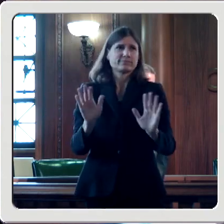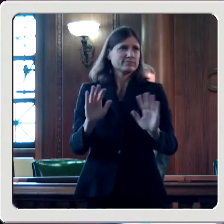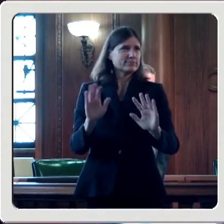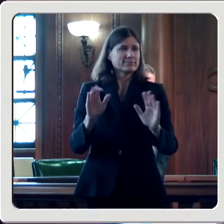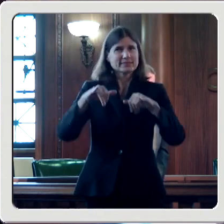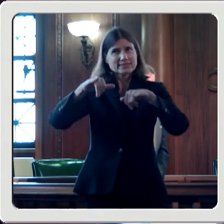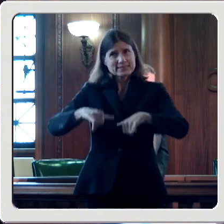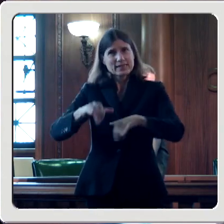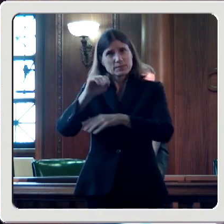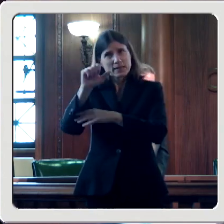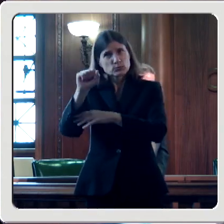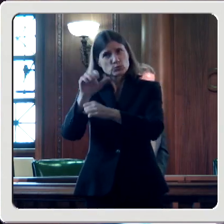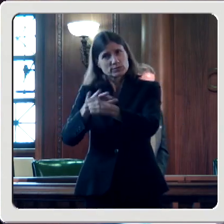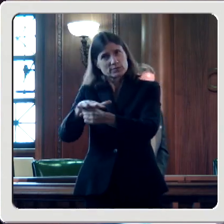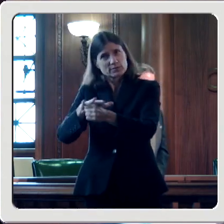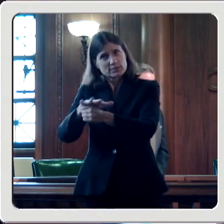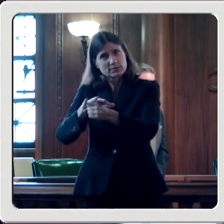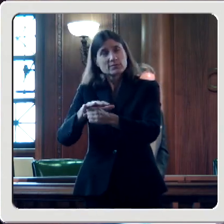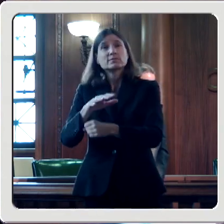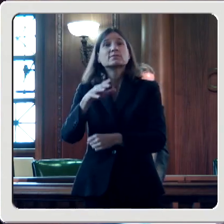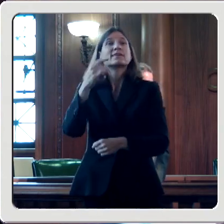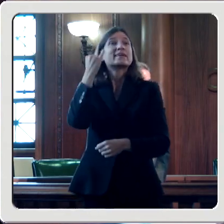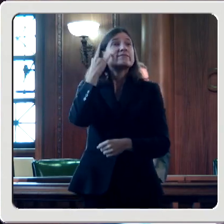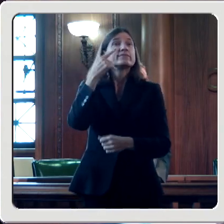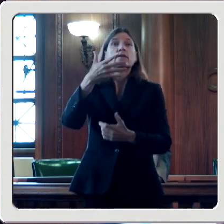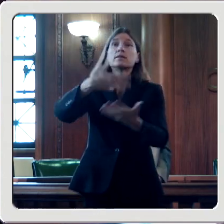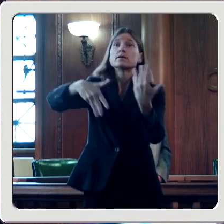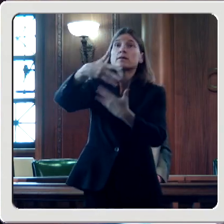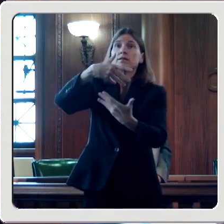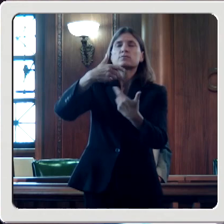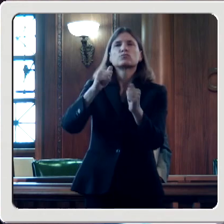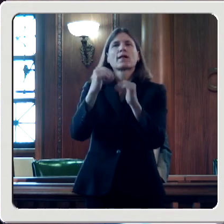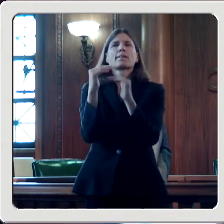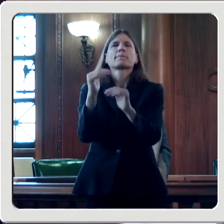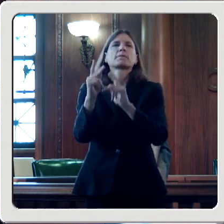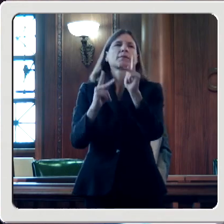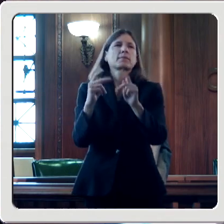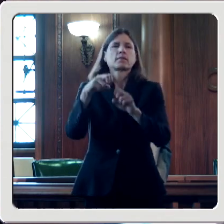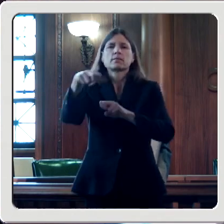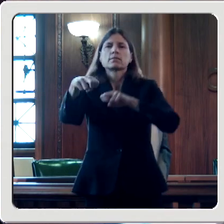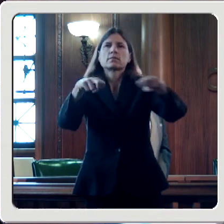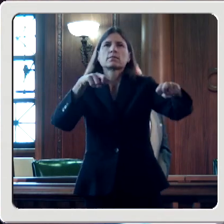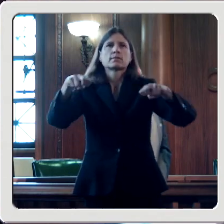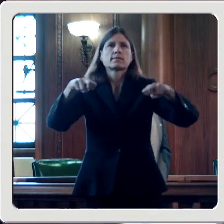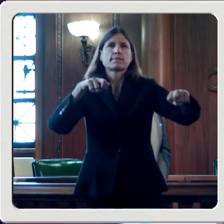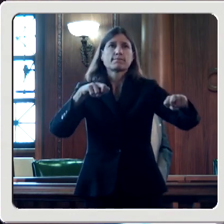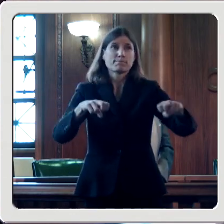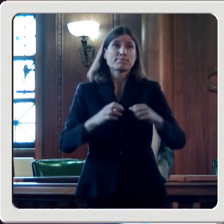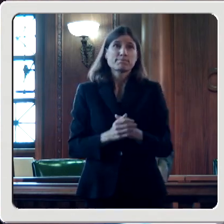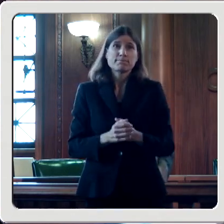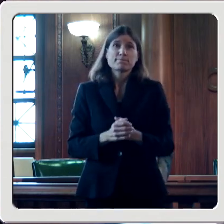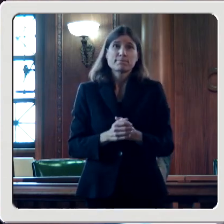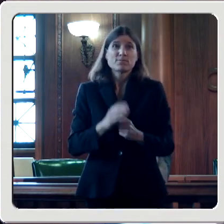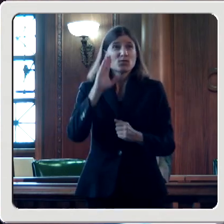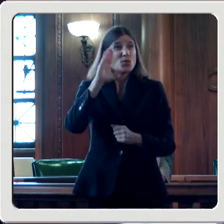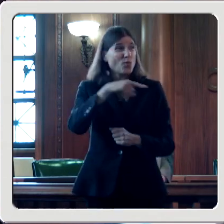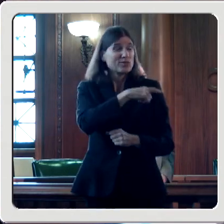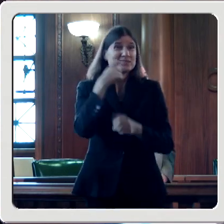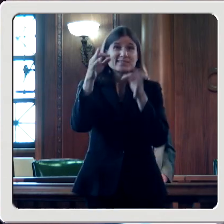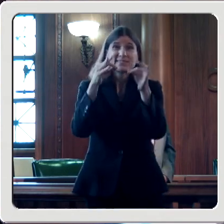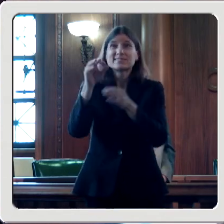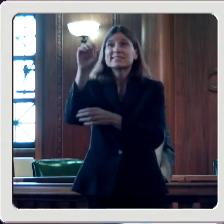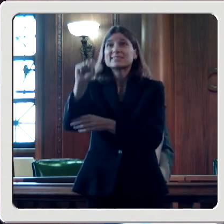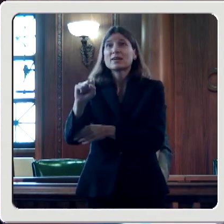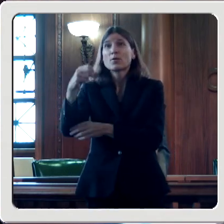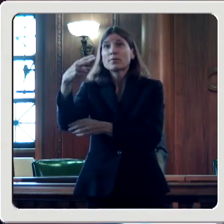these actions do work. And it only takes one. It only takes one. The